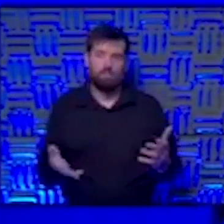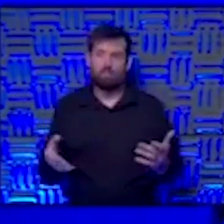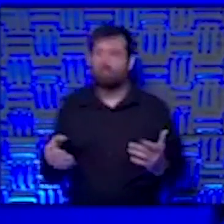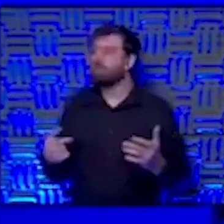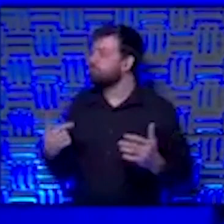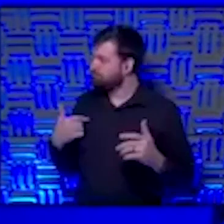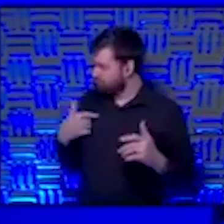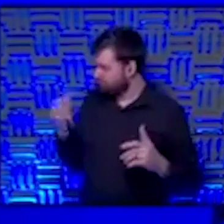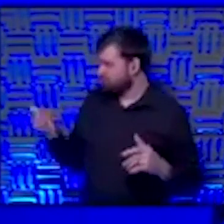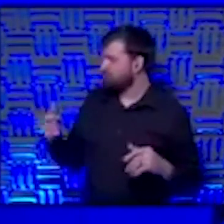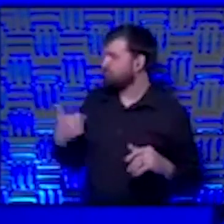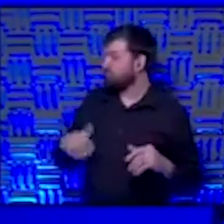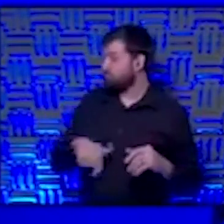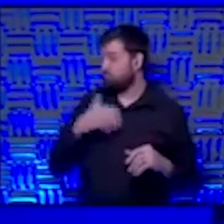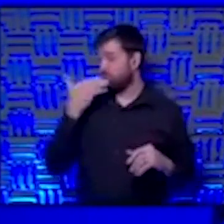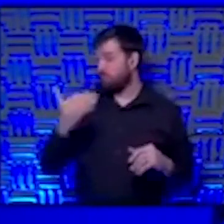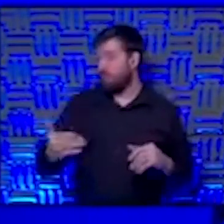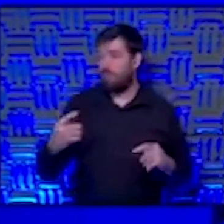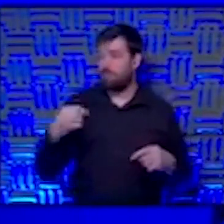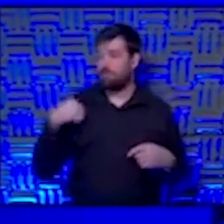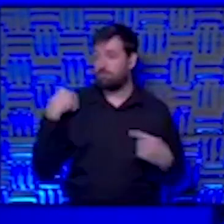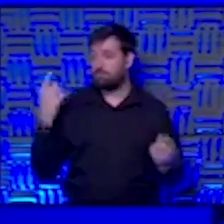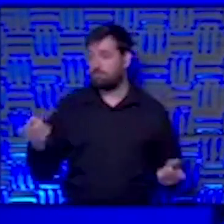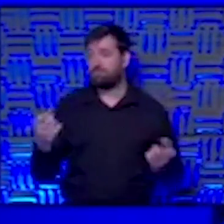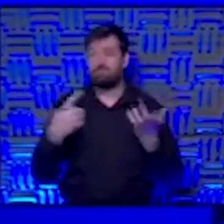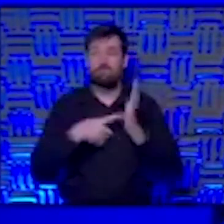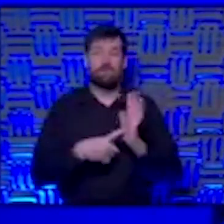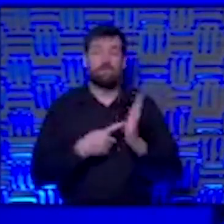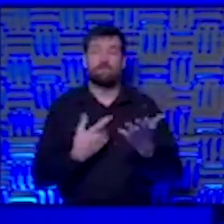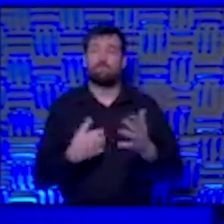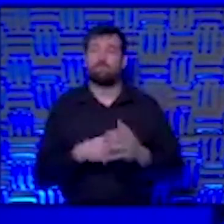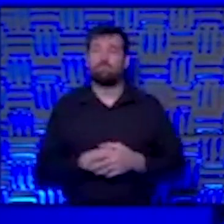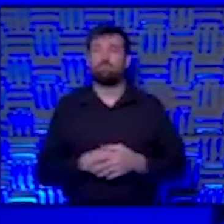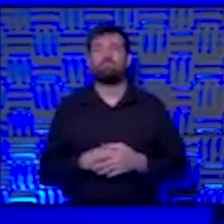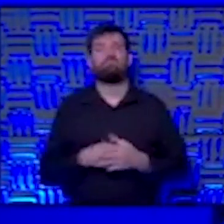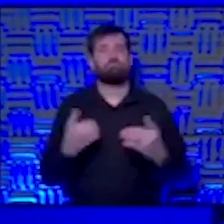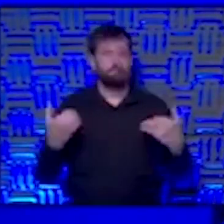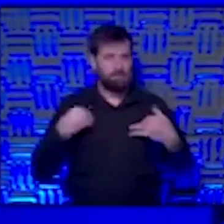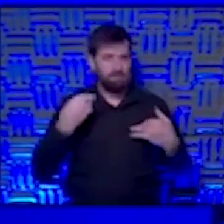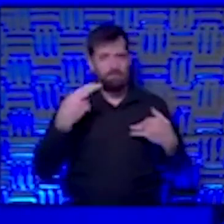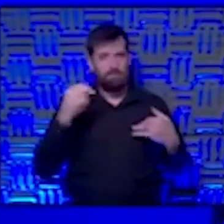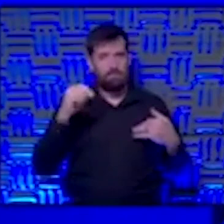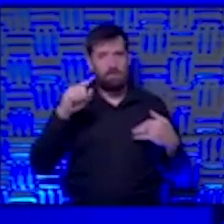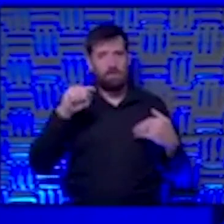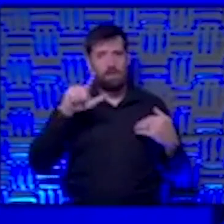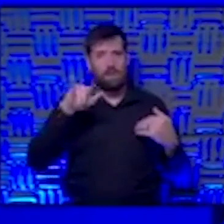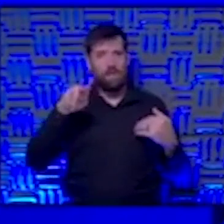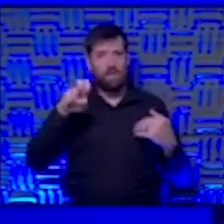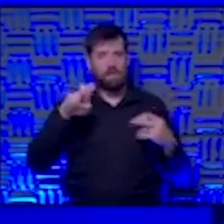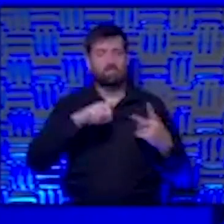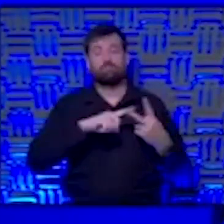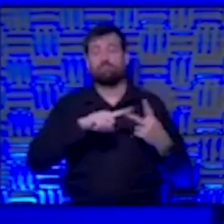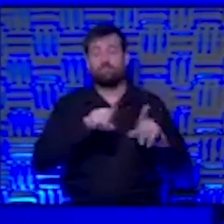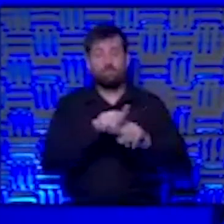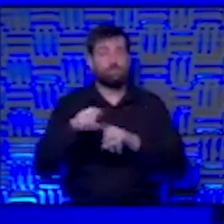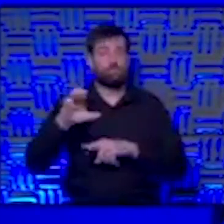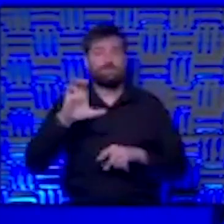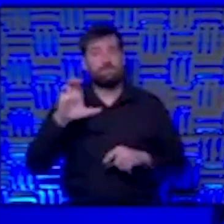we've done pretty well as far as having side effects. You know, we have a hotline you can call in. There's also CDC